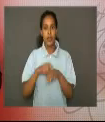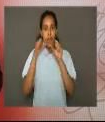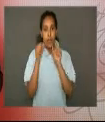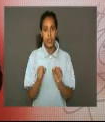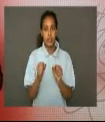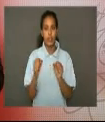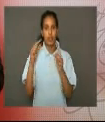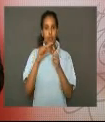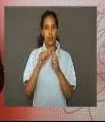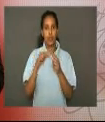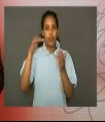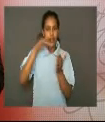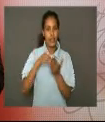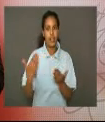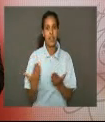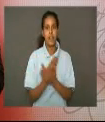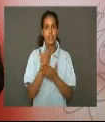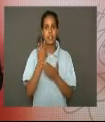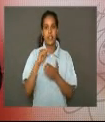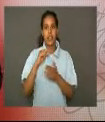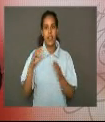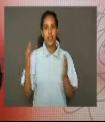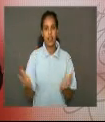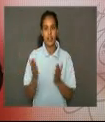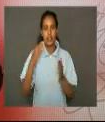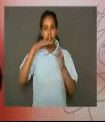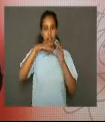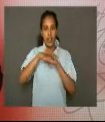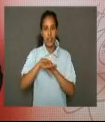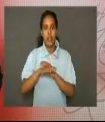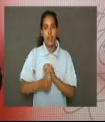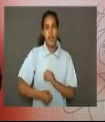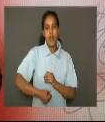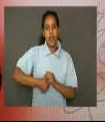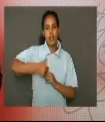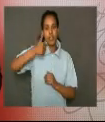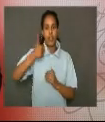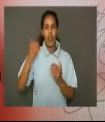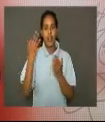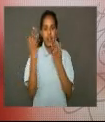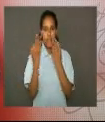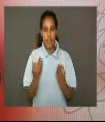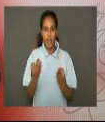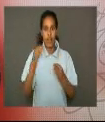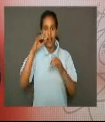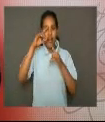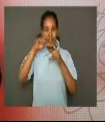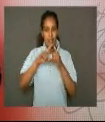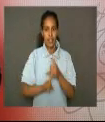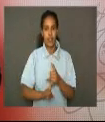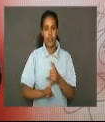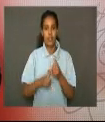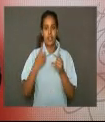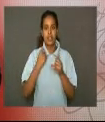possible to recover the catalyst in its original form at the end of